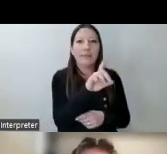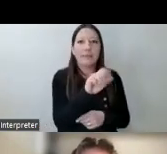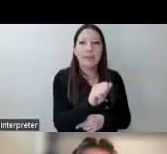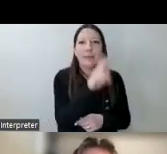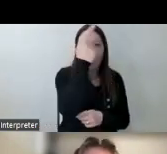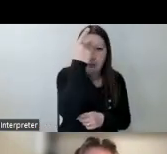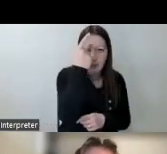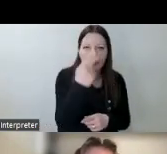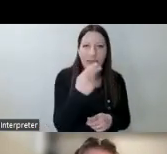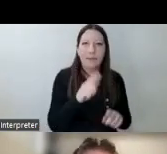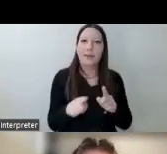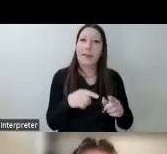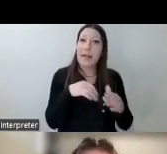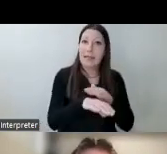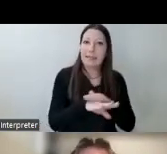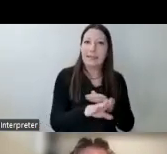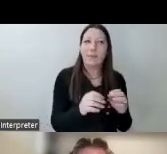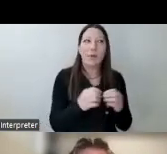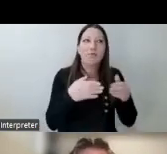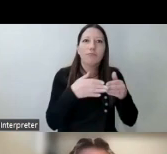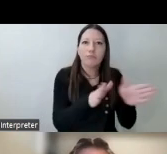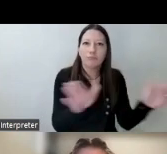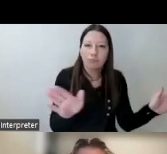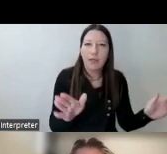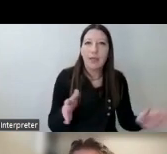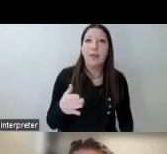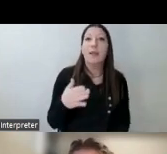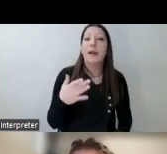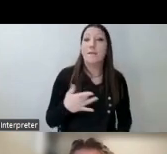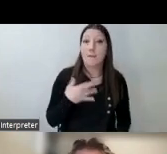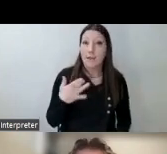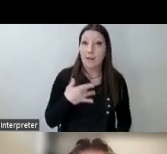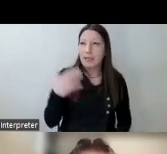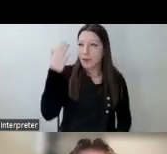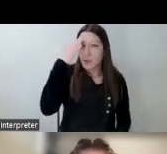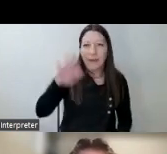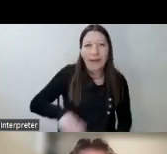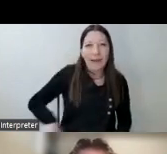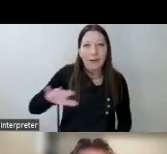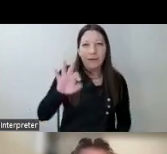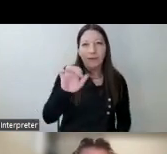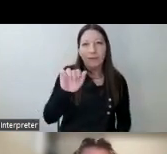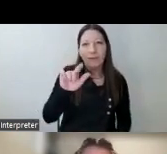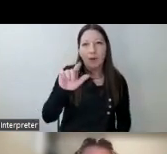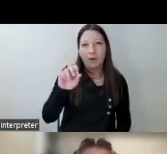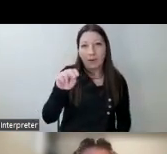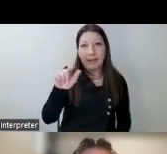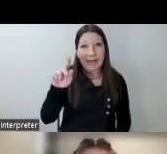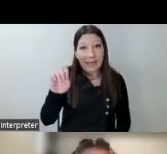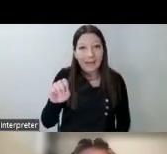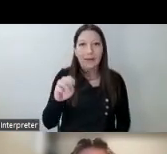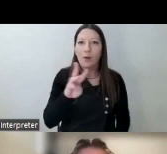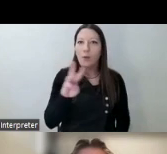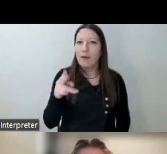construct. I absolutely think these rural cottage communities should be made as accessible as possible for folks with disabilities. The qualm I